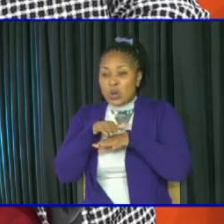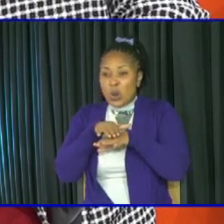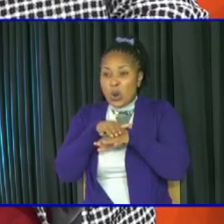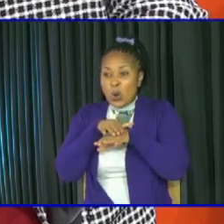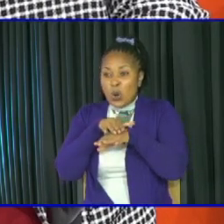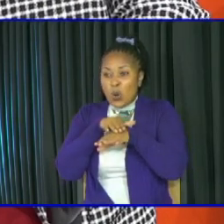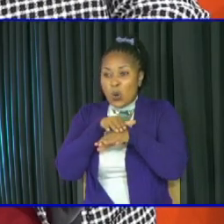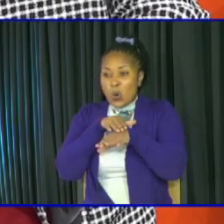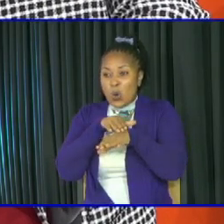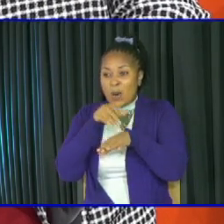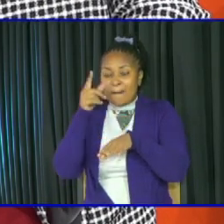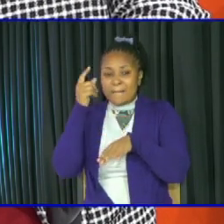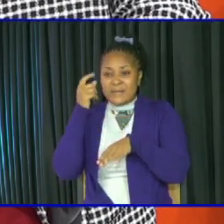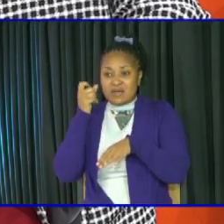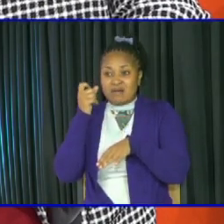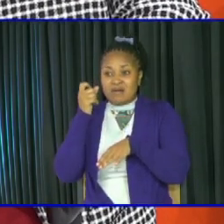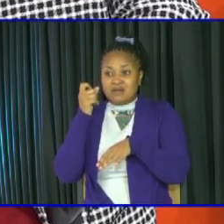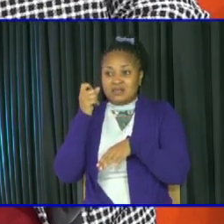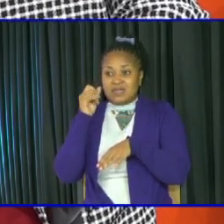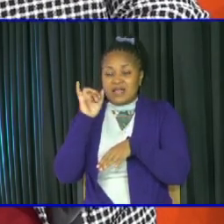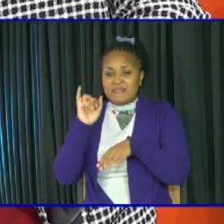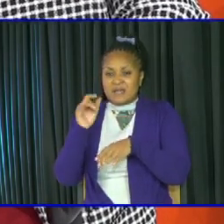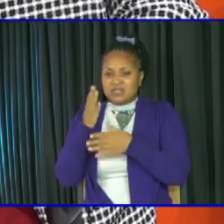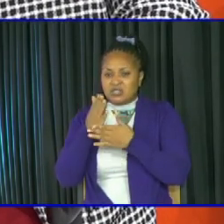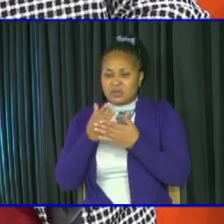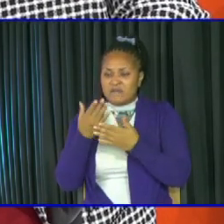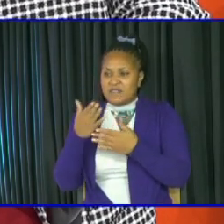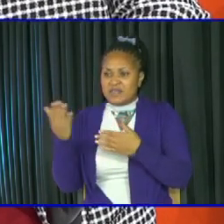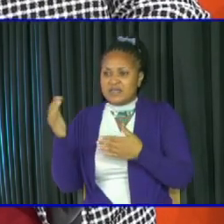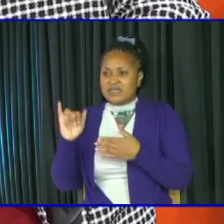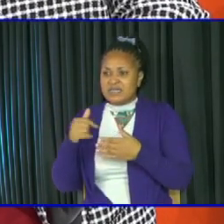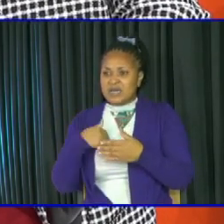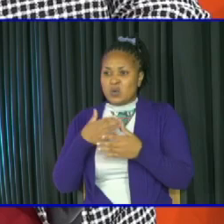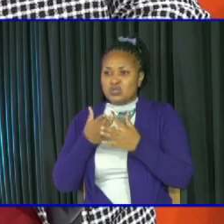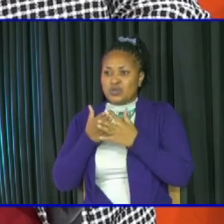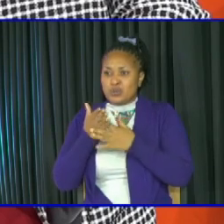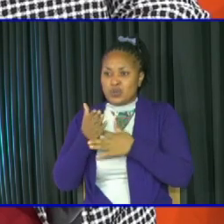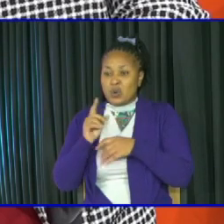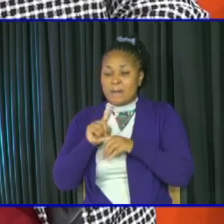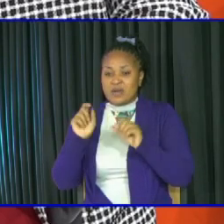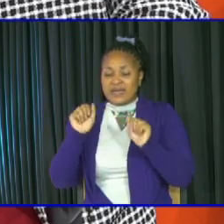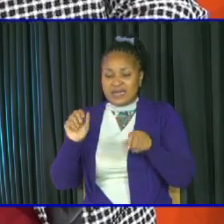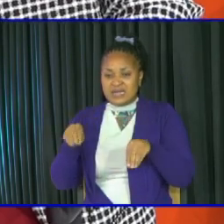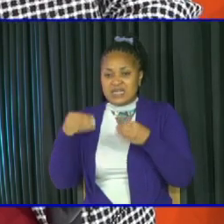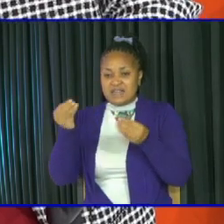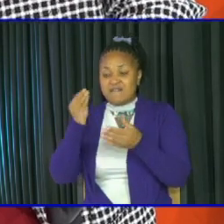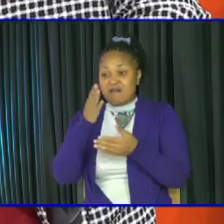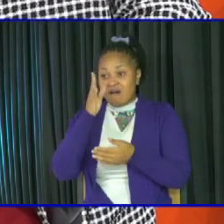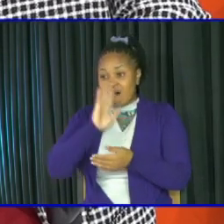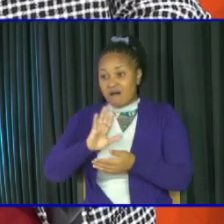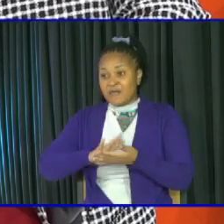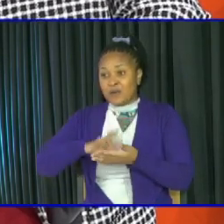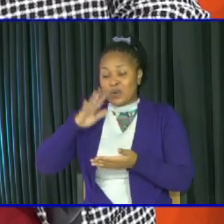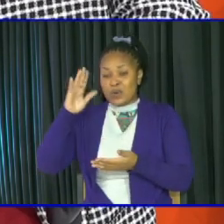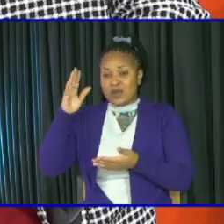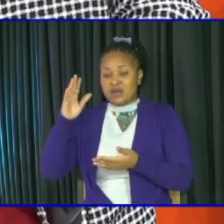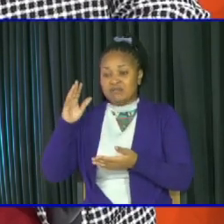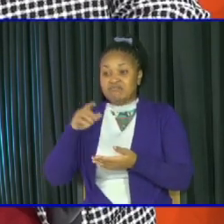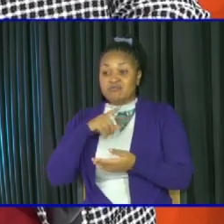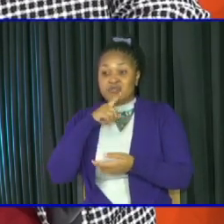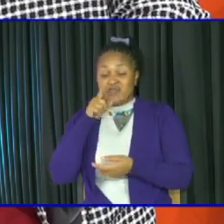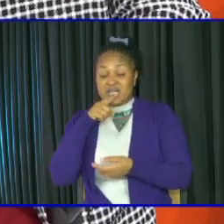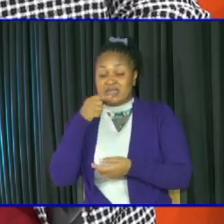because these are some of the things that I went through. But I can just give God the glory. In fact, they told me